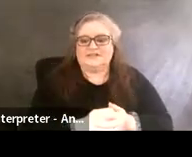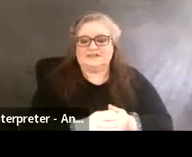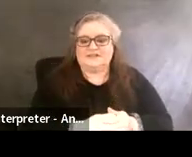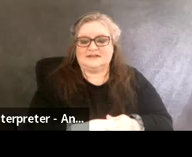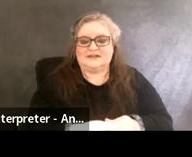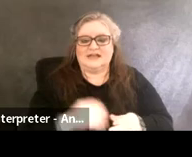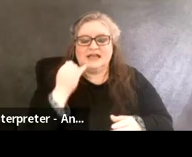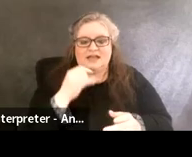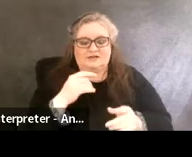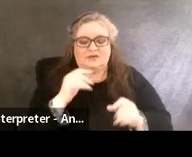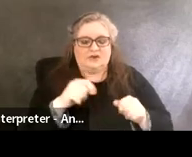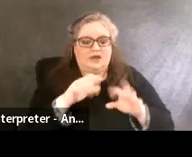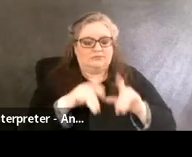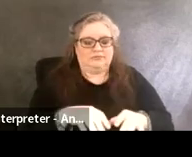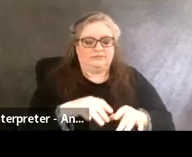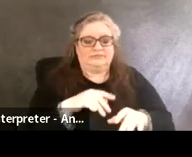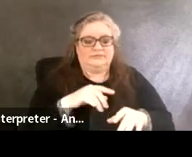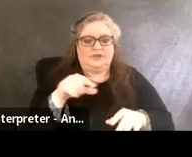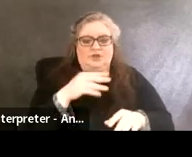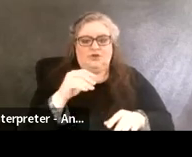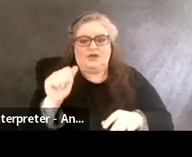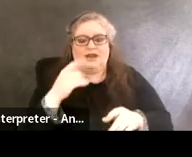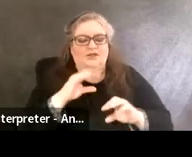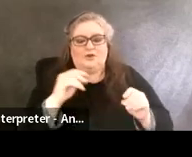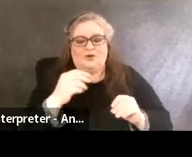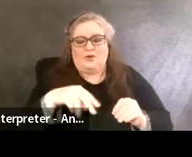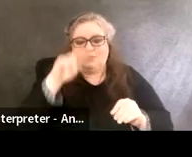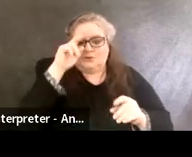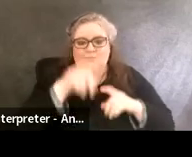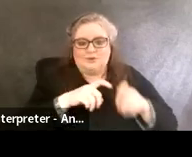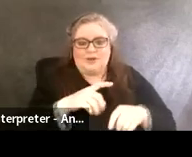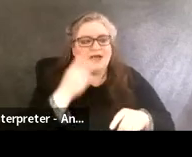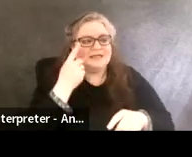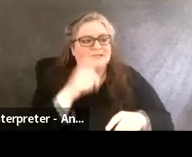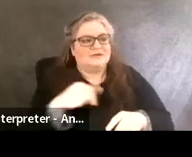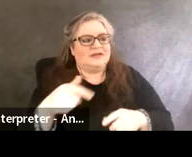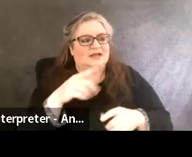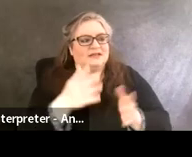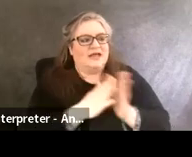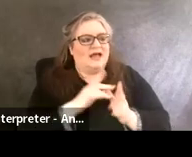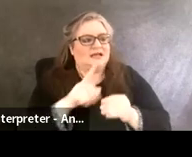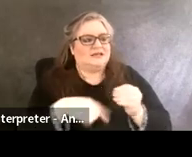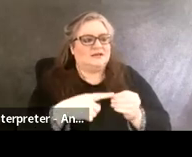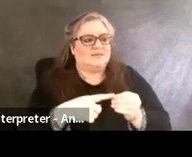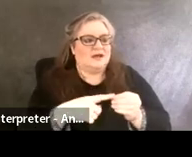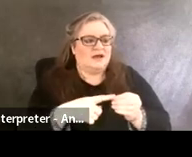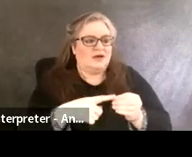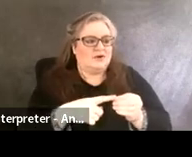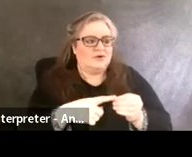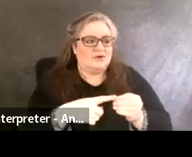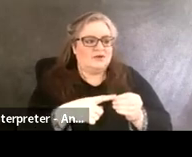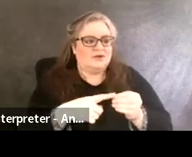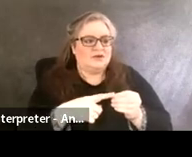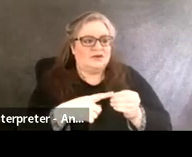throw them in the Q&A. There are no stupid questions. I see someone asking about whether arts organizations